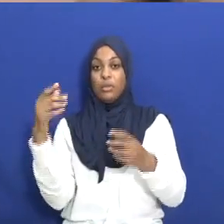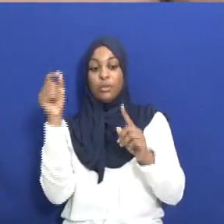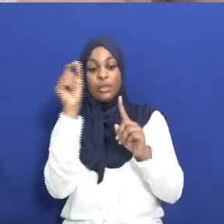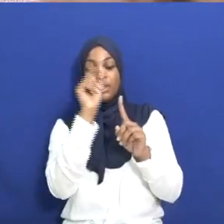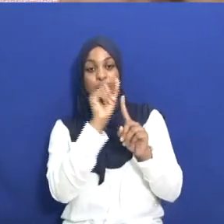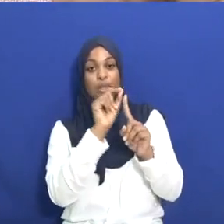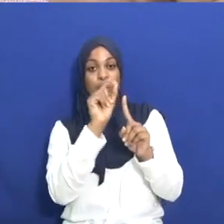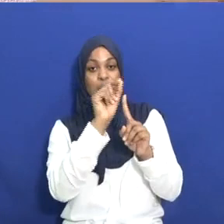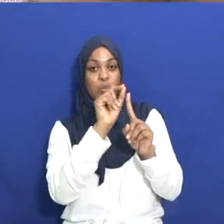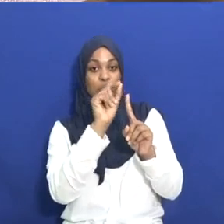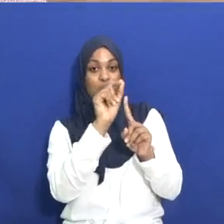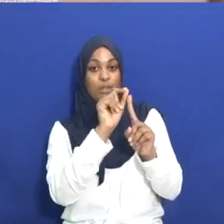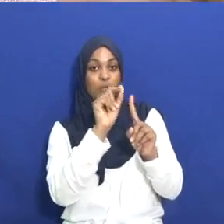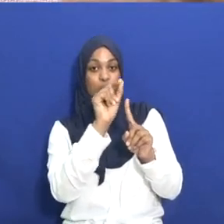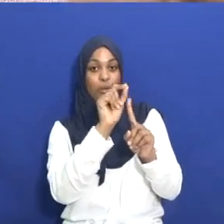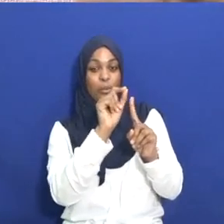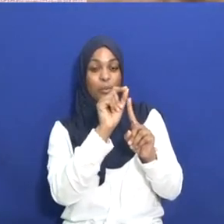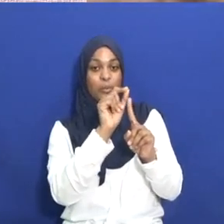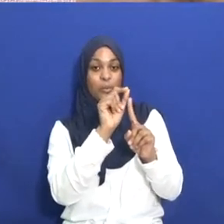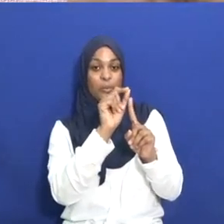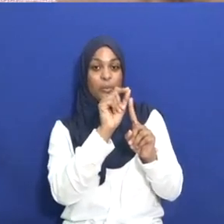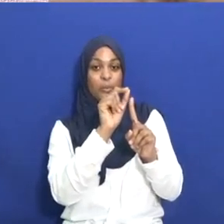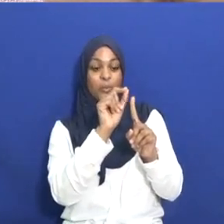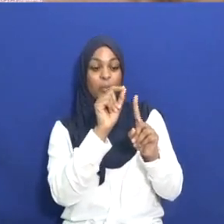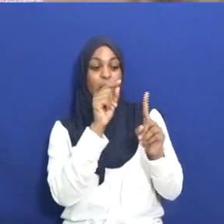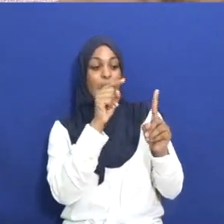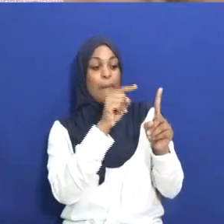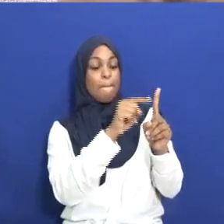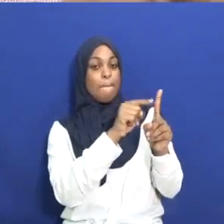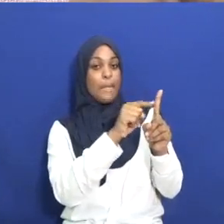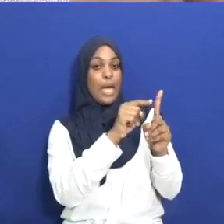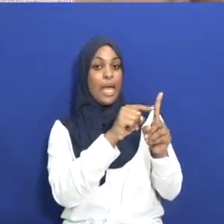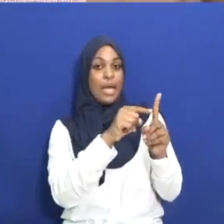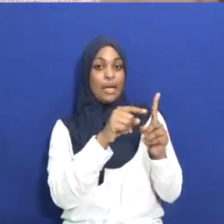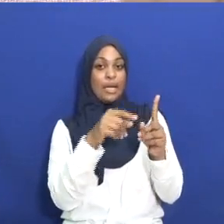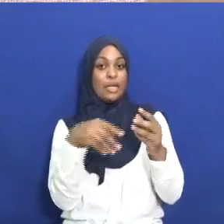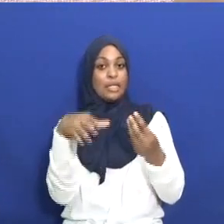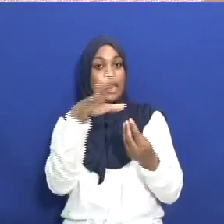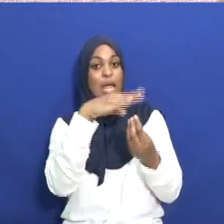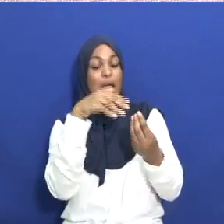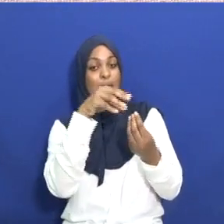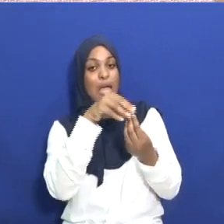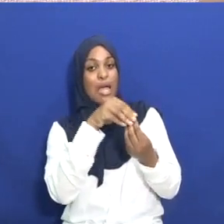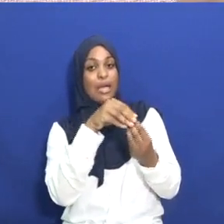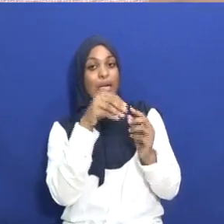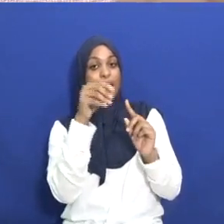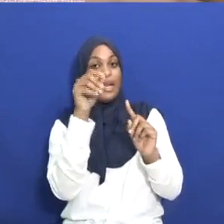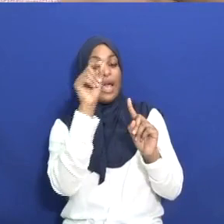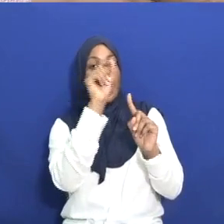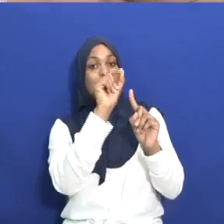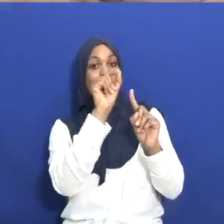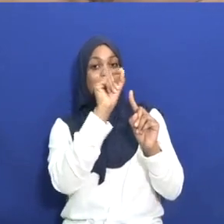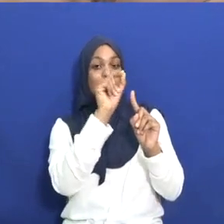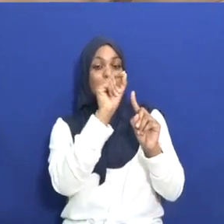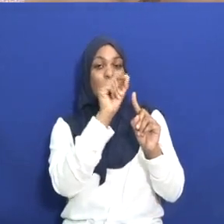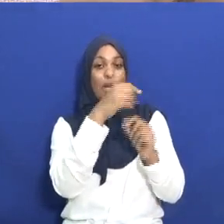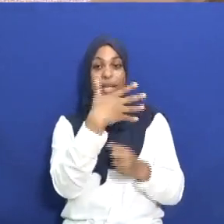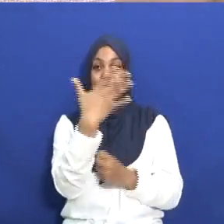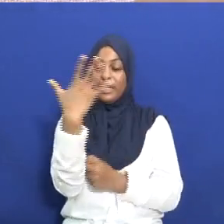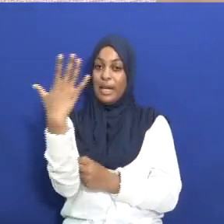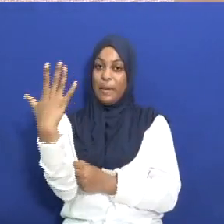a base and exponent of those numbers. So let's for today, let's end